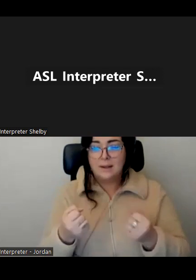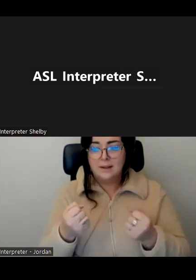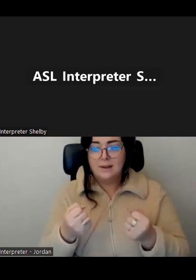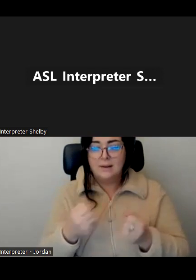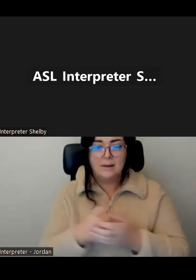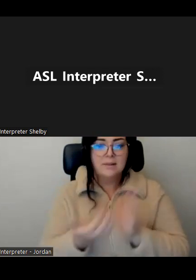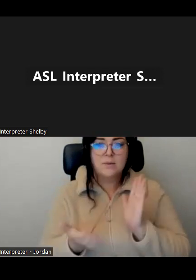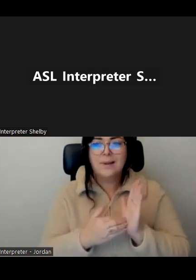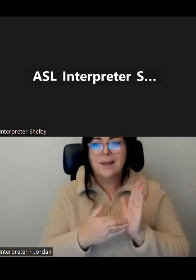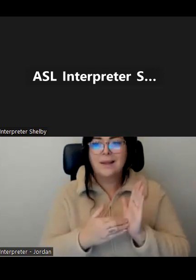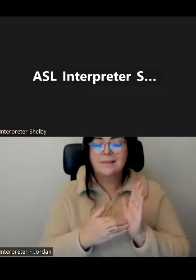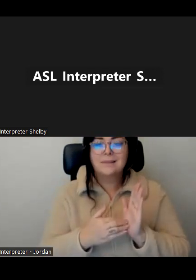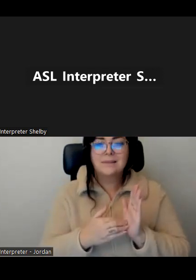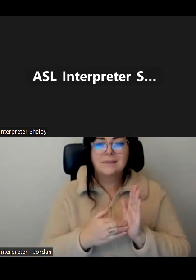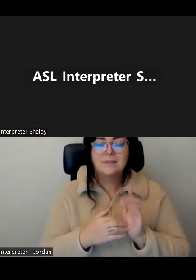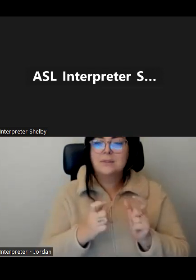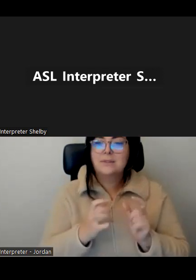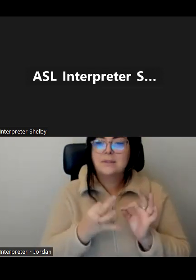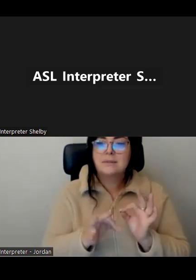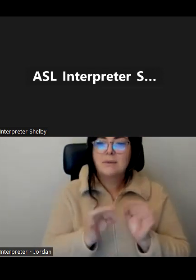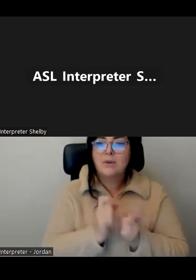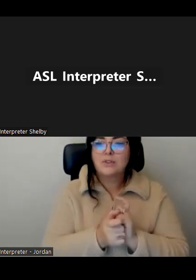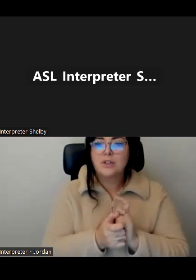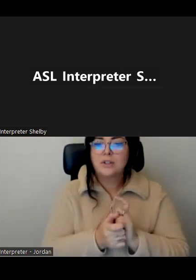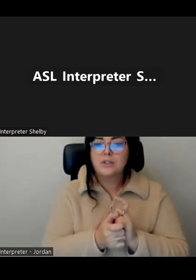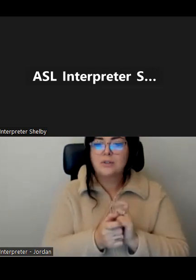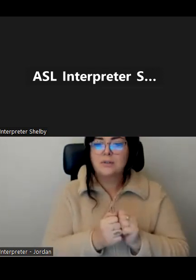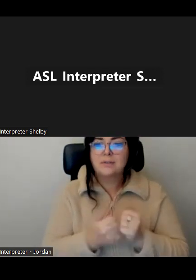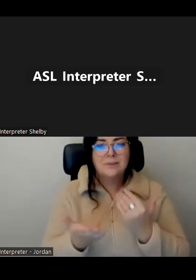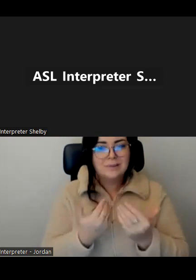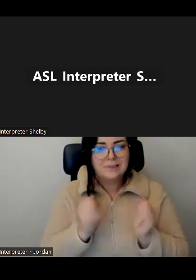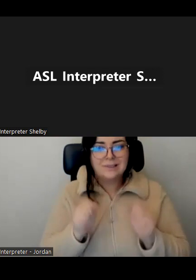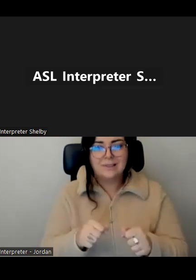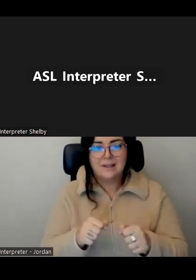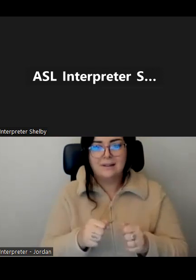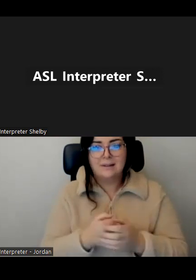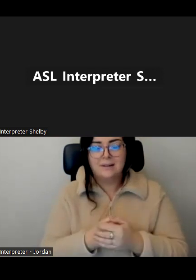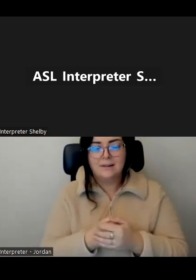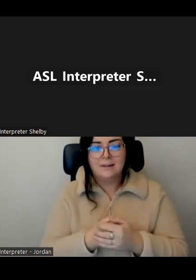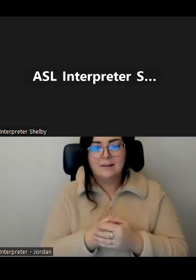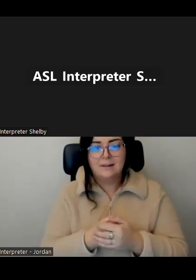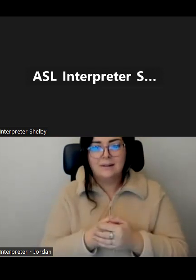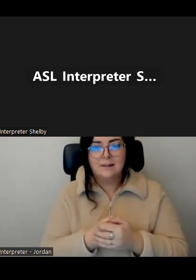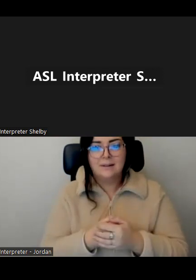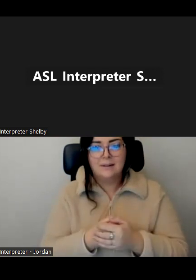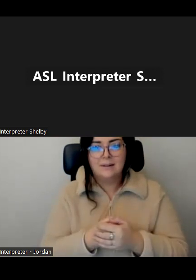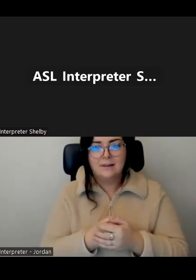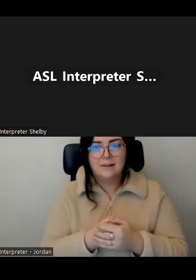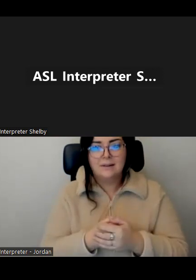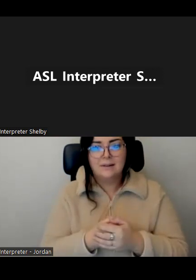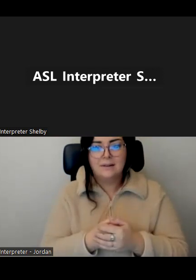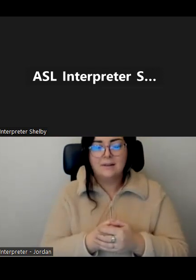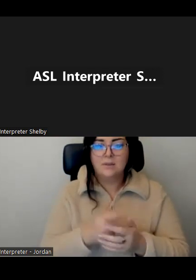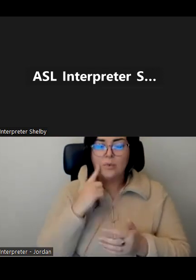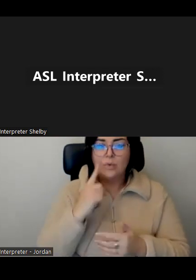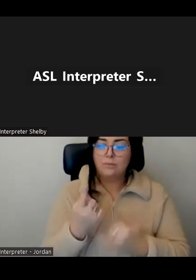small change is probably the best way to go, something that's small and easy to do. So it might be just, I'm going to eat one piece of fruit